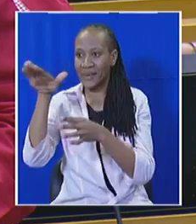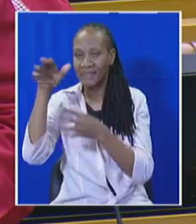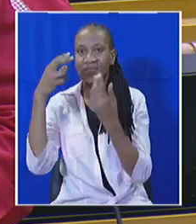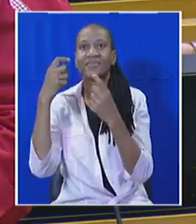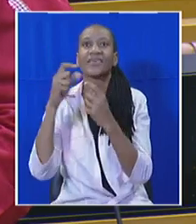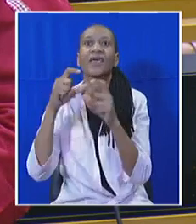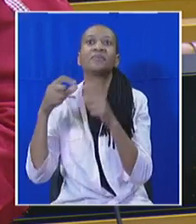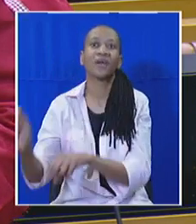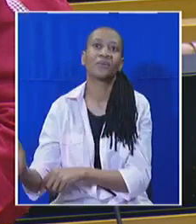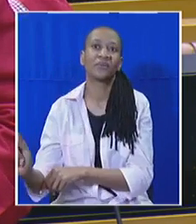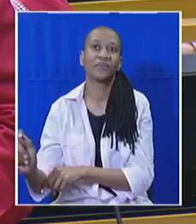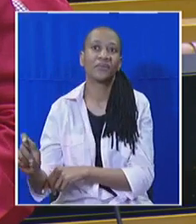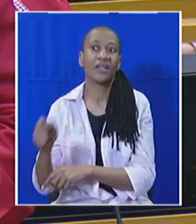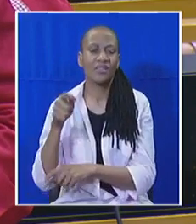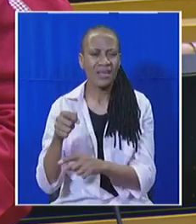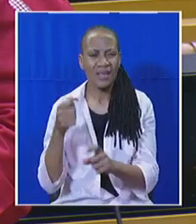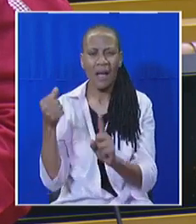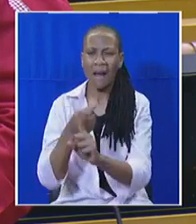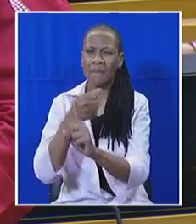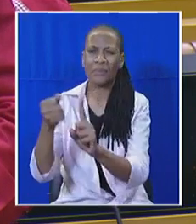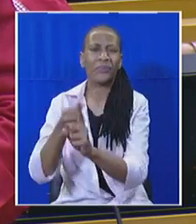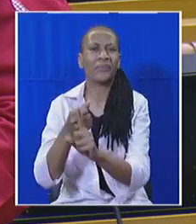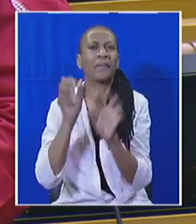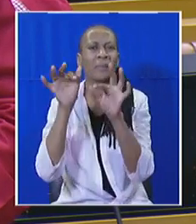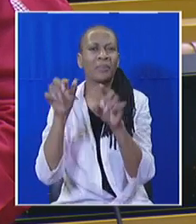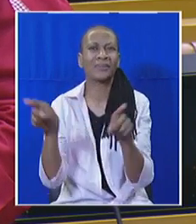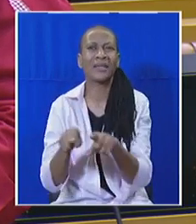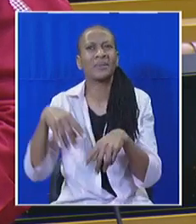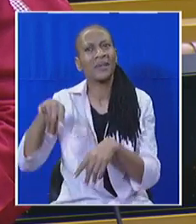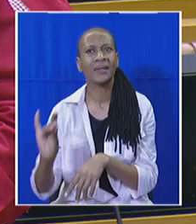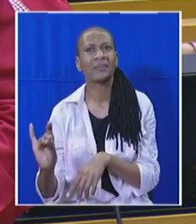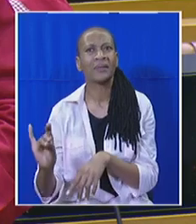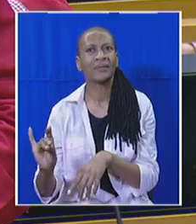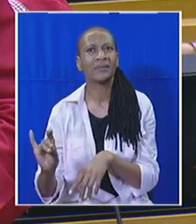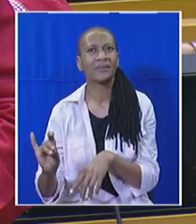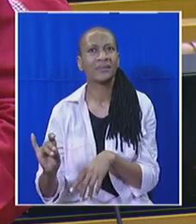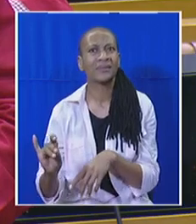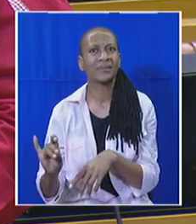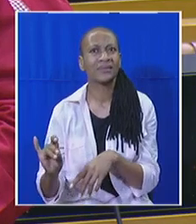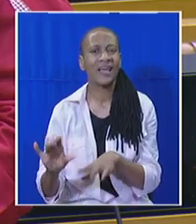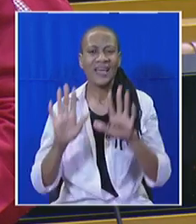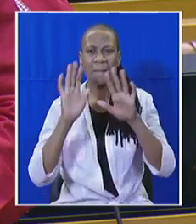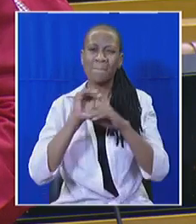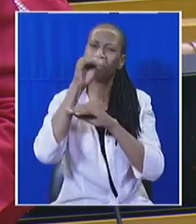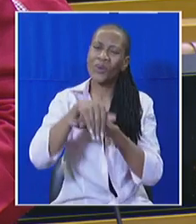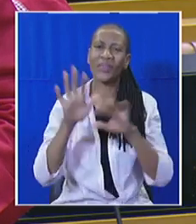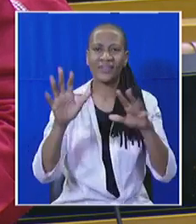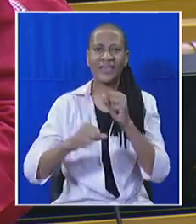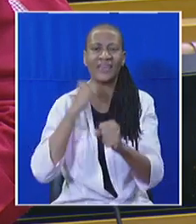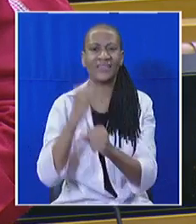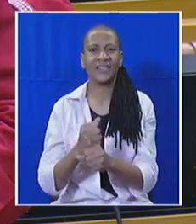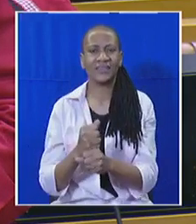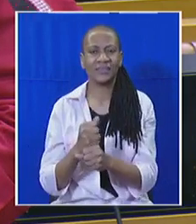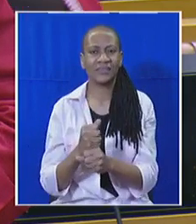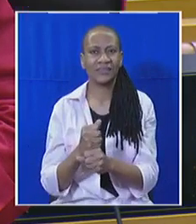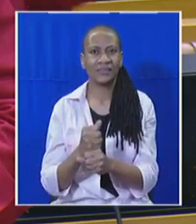treating workers as if they were worse than animals, employing them as casual workers for more than 10 years on some